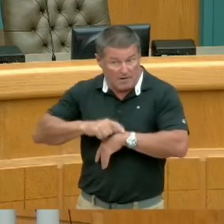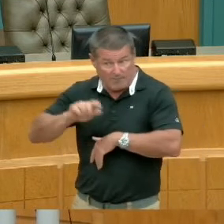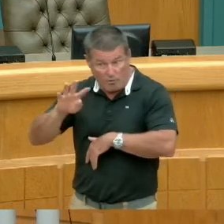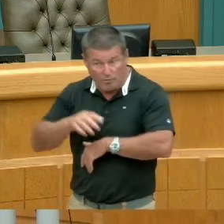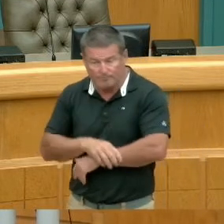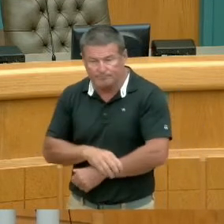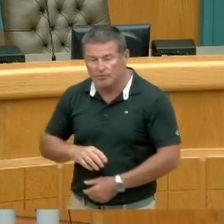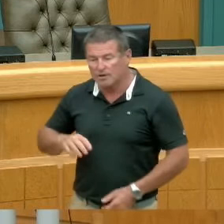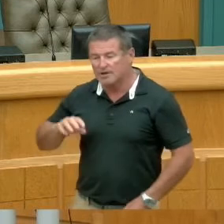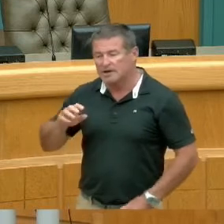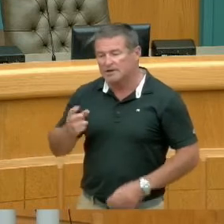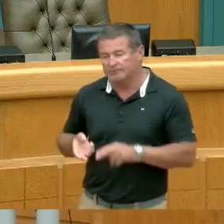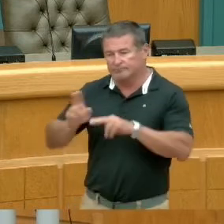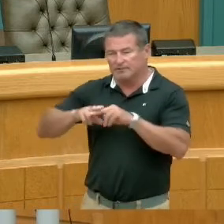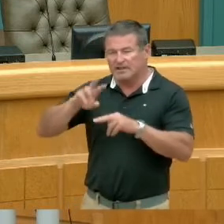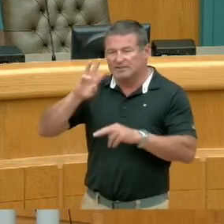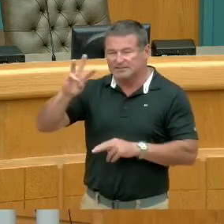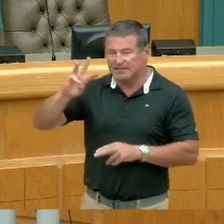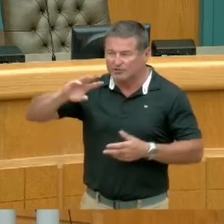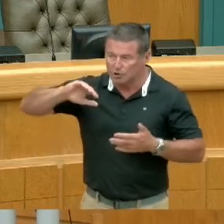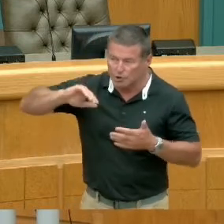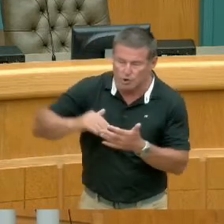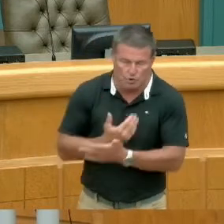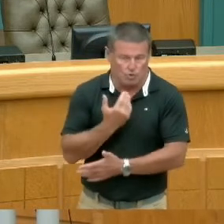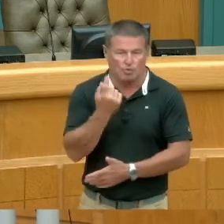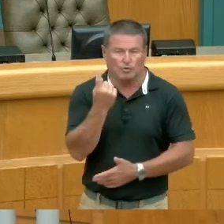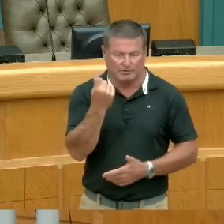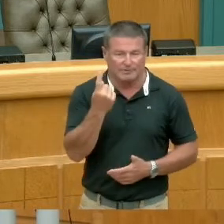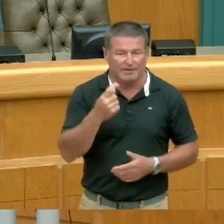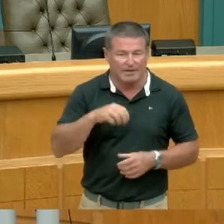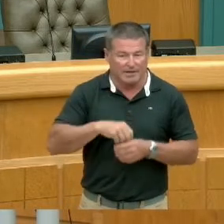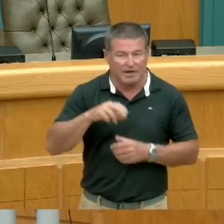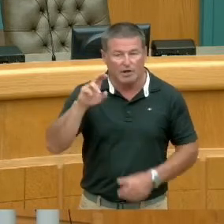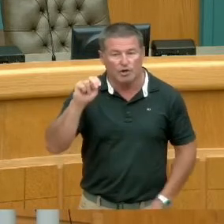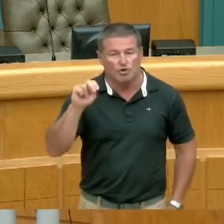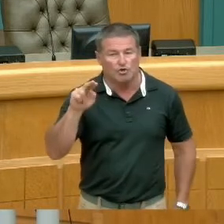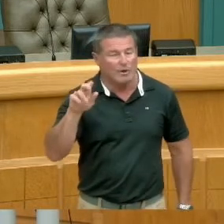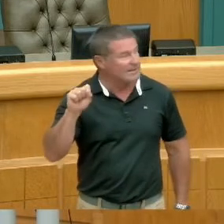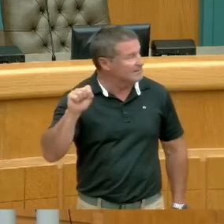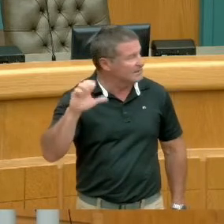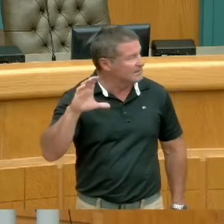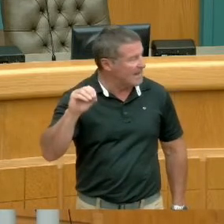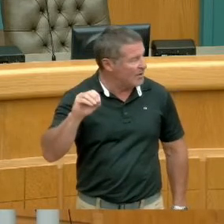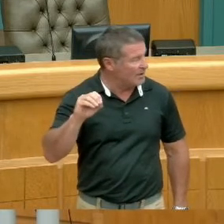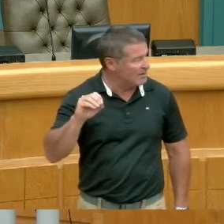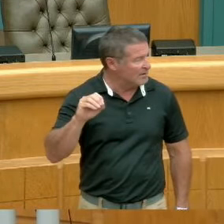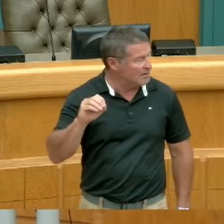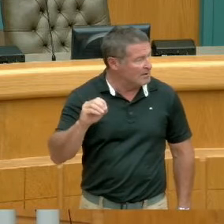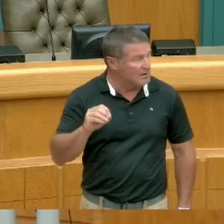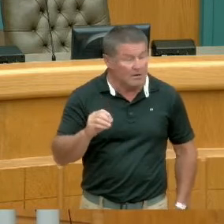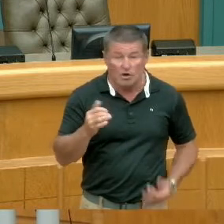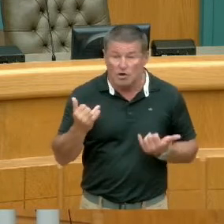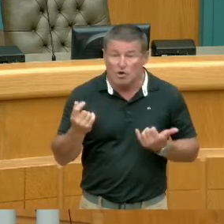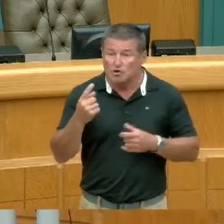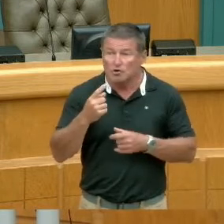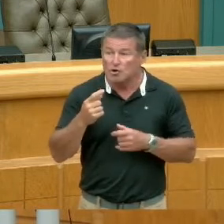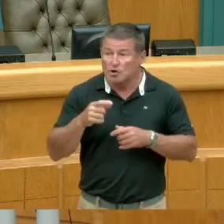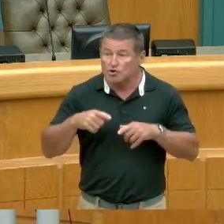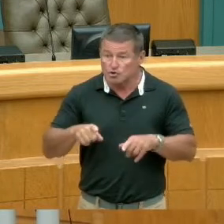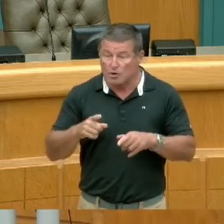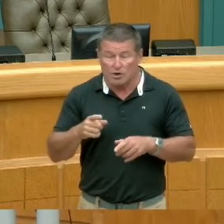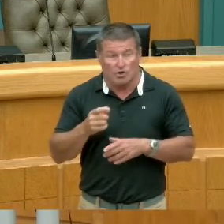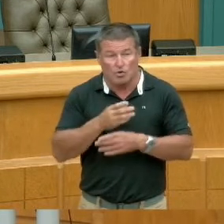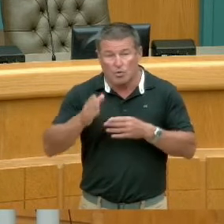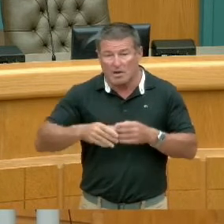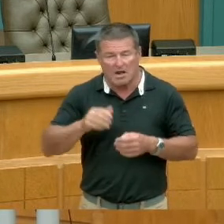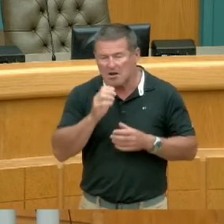6 new cases for Nueces County. And you can see in our graph here, it was not too many tests done admittedly over the weekend, but we had